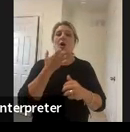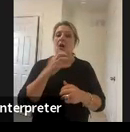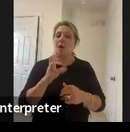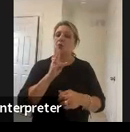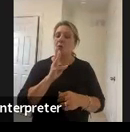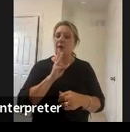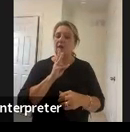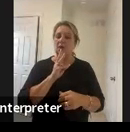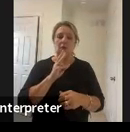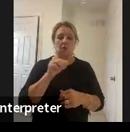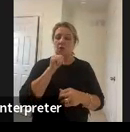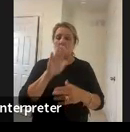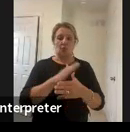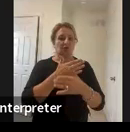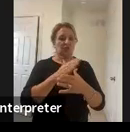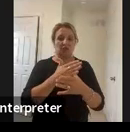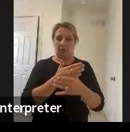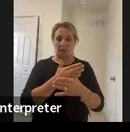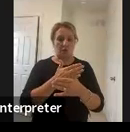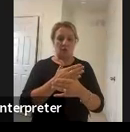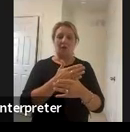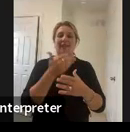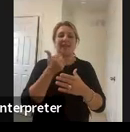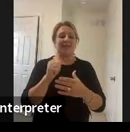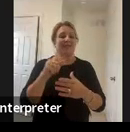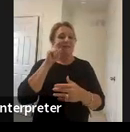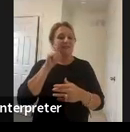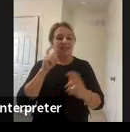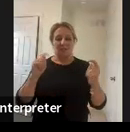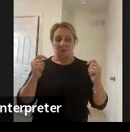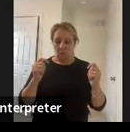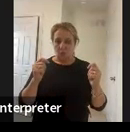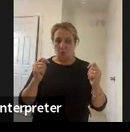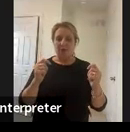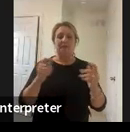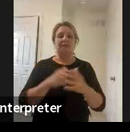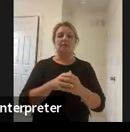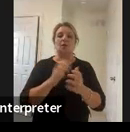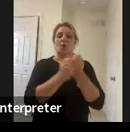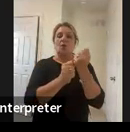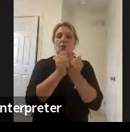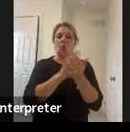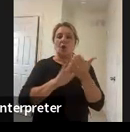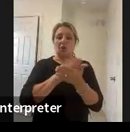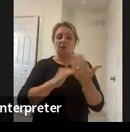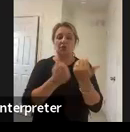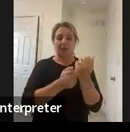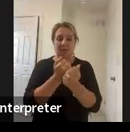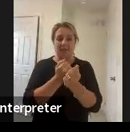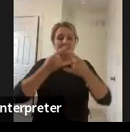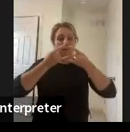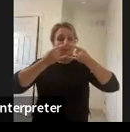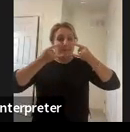not share eating utensils or sex toys. Wash your hands often and wear a mask when you have